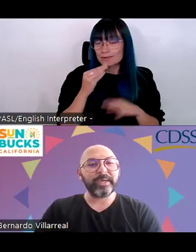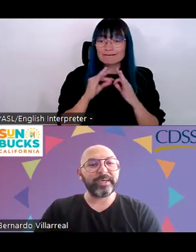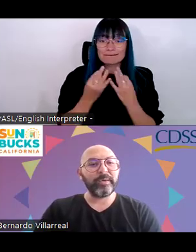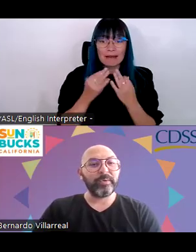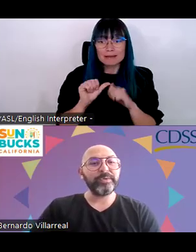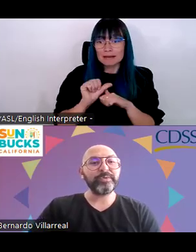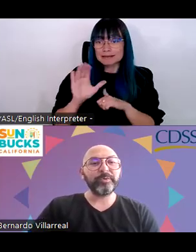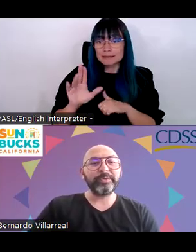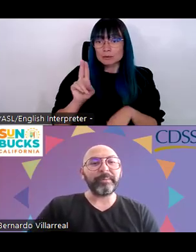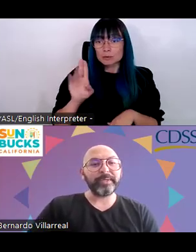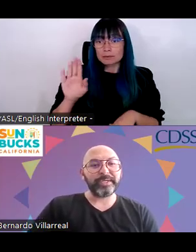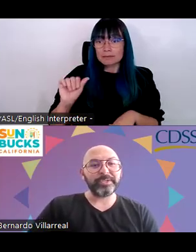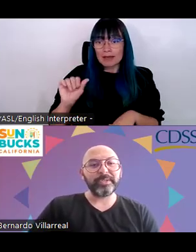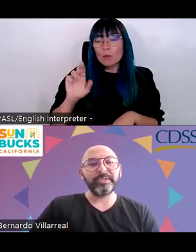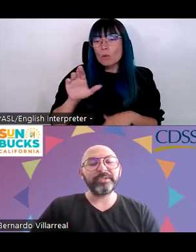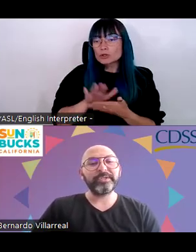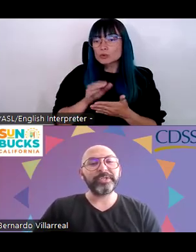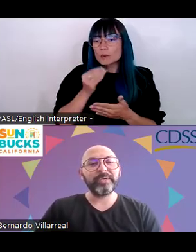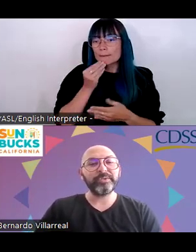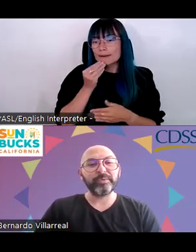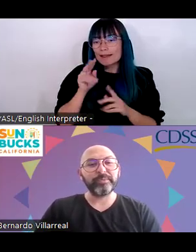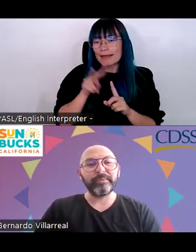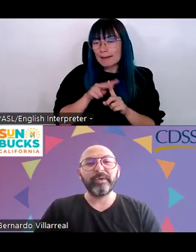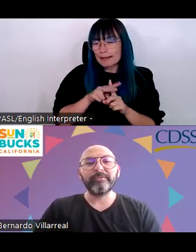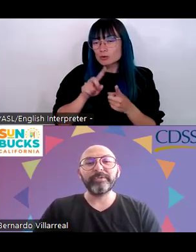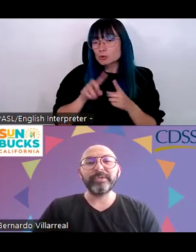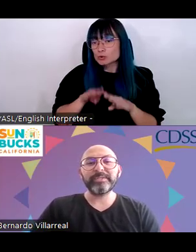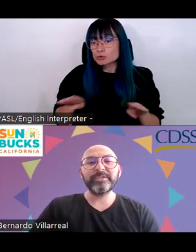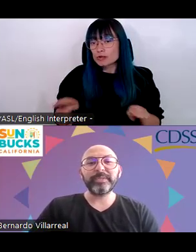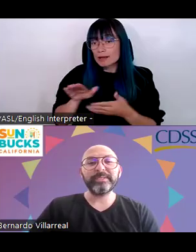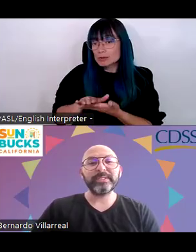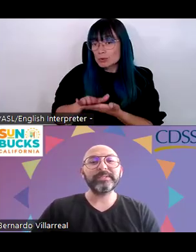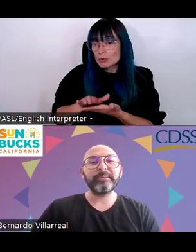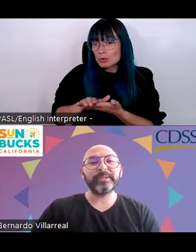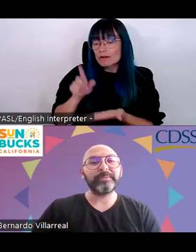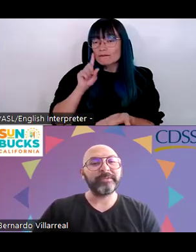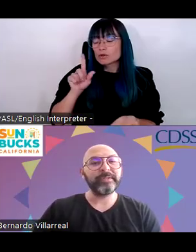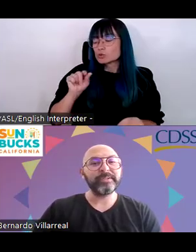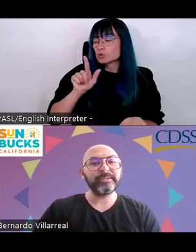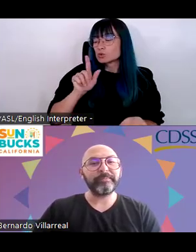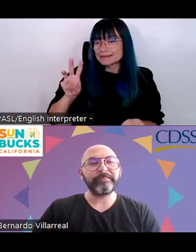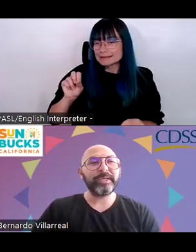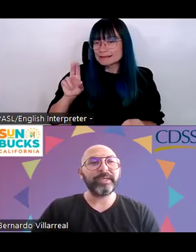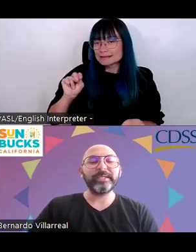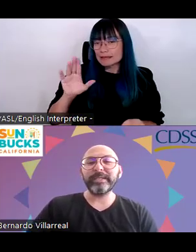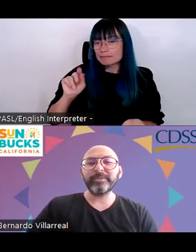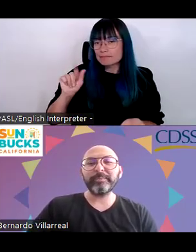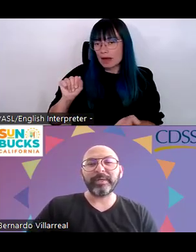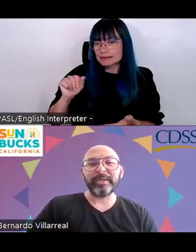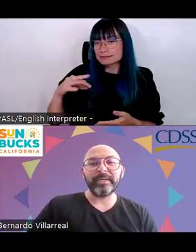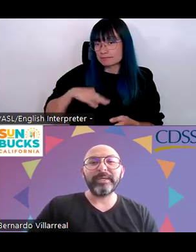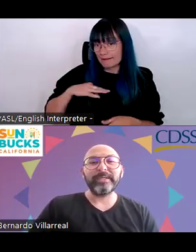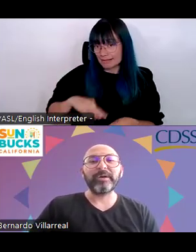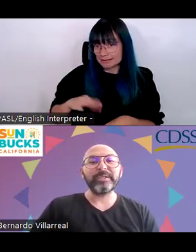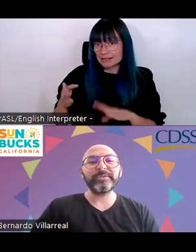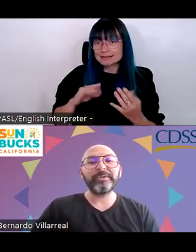submit UBA or school meal application to their child's school for 2026 Sunbucks benefits, and the deadline